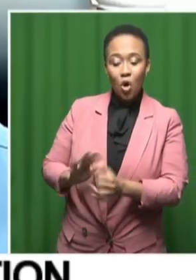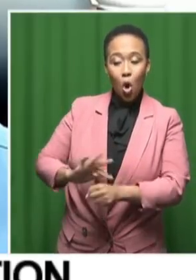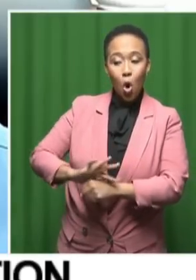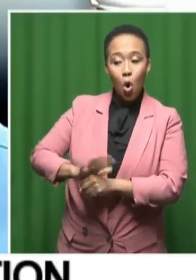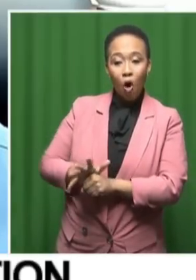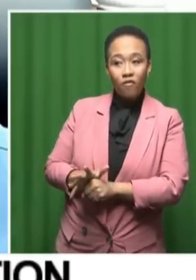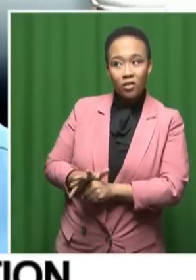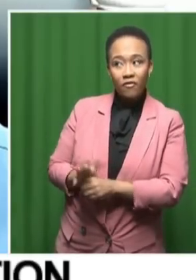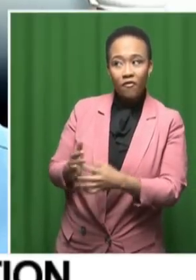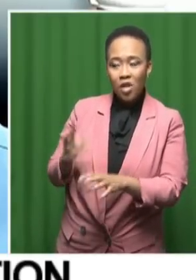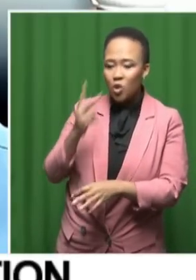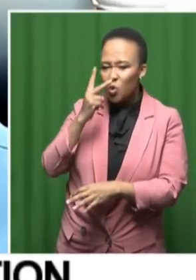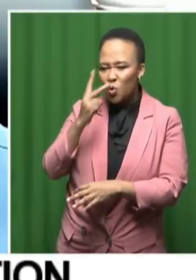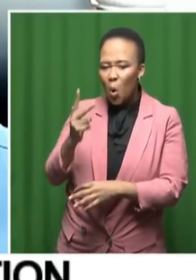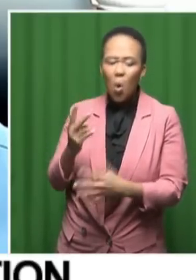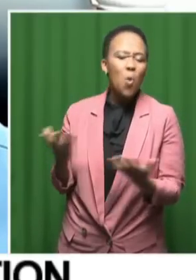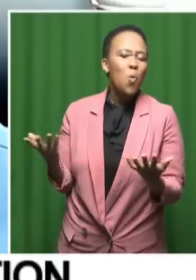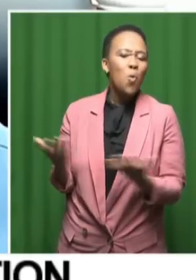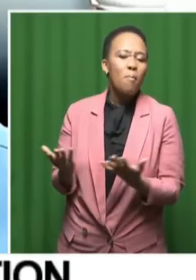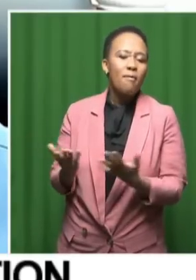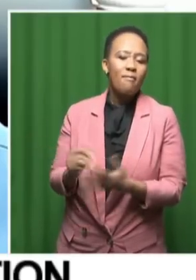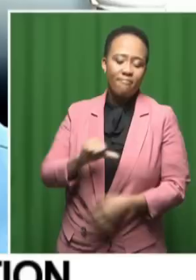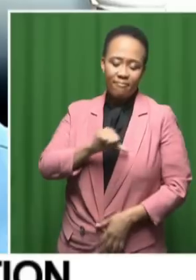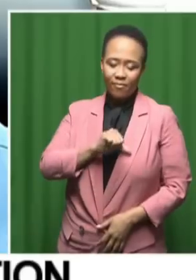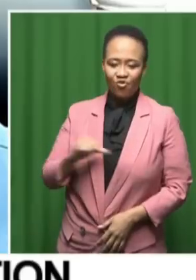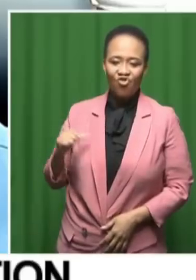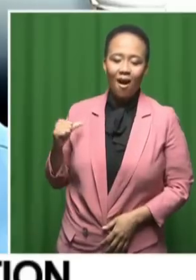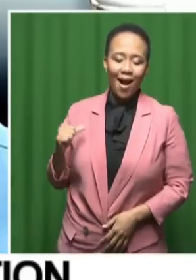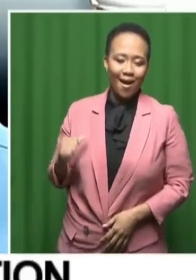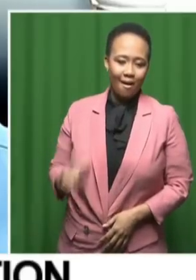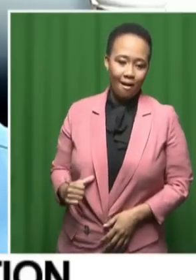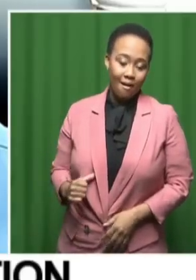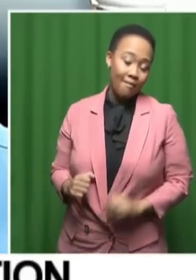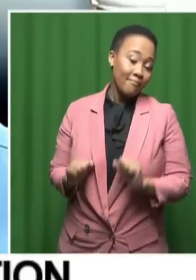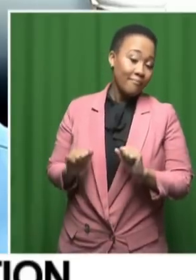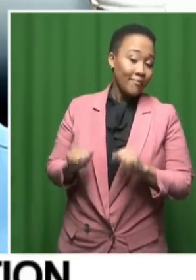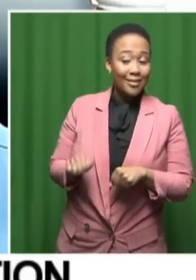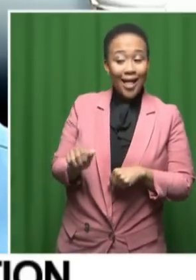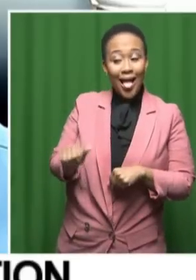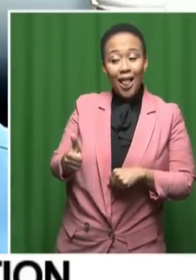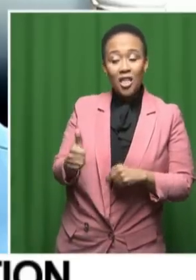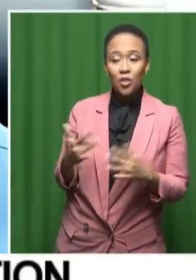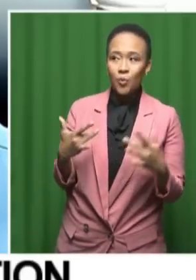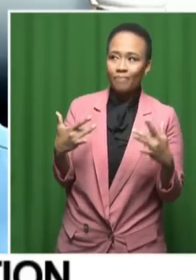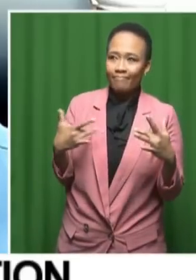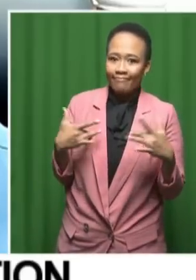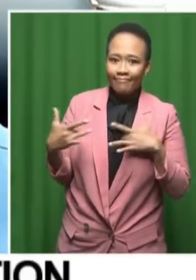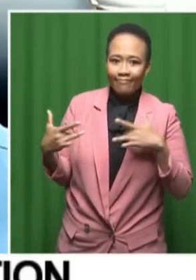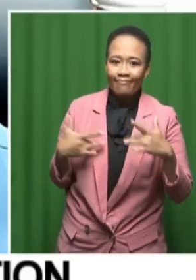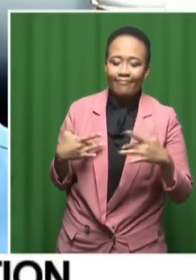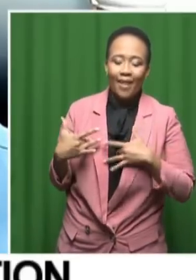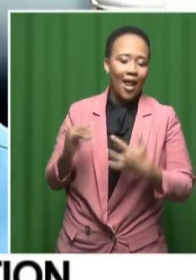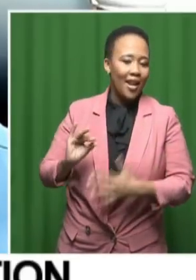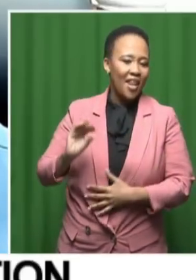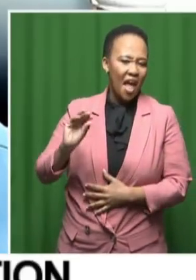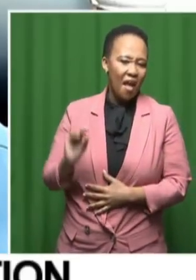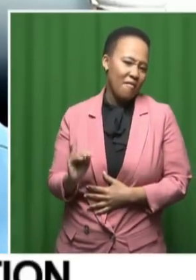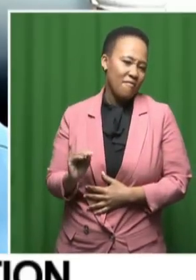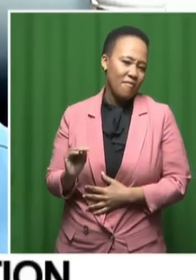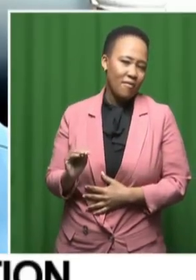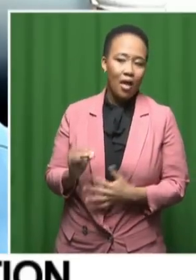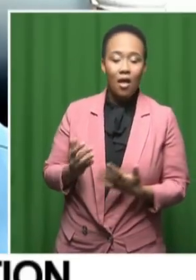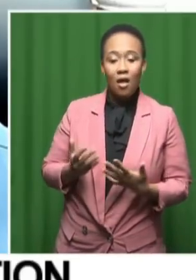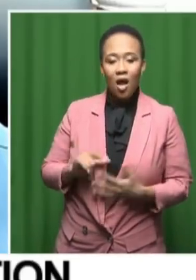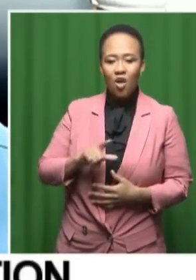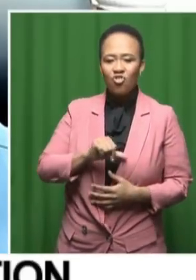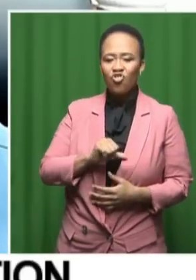China. And this, of course, has caused concern for others across the world, given that China still, for